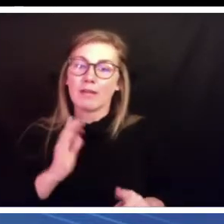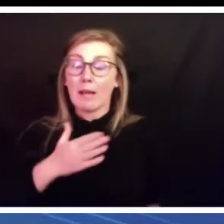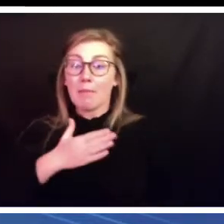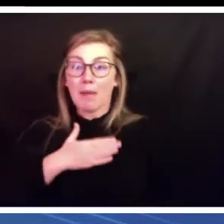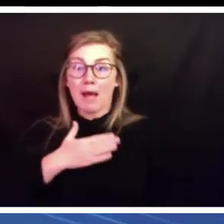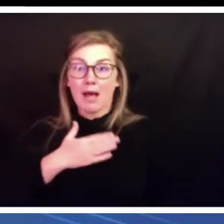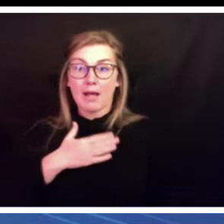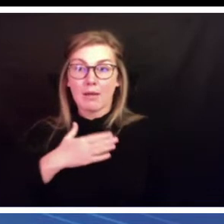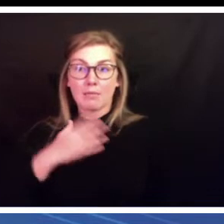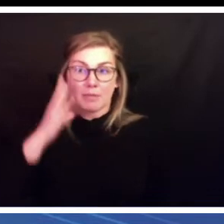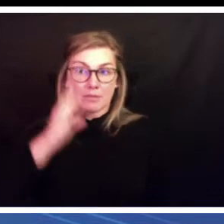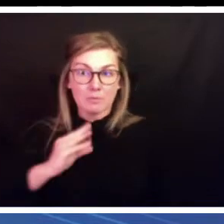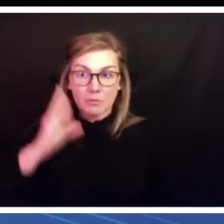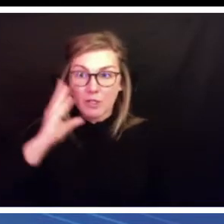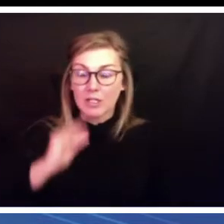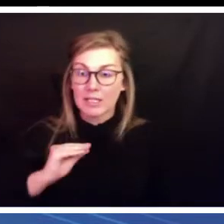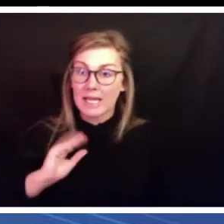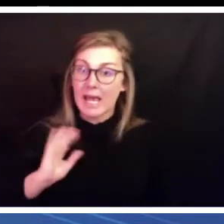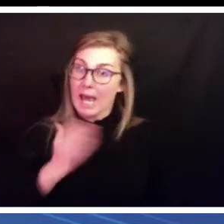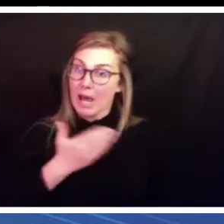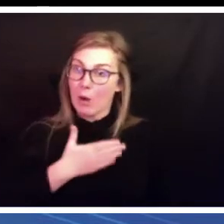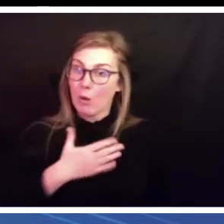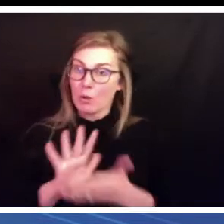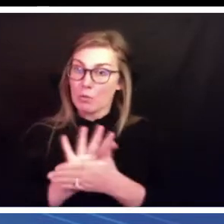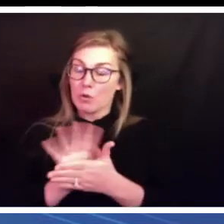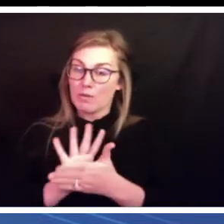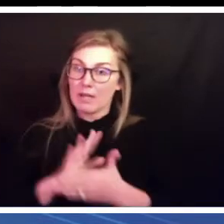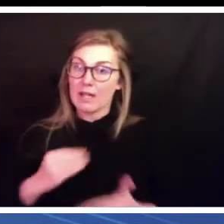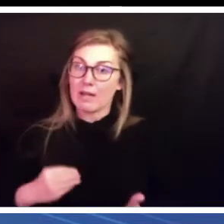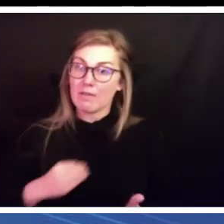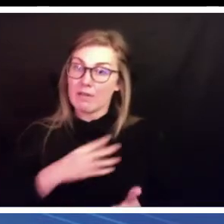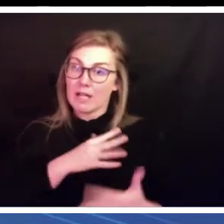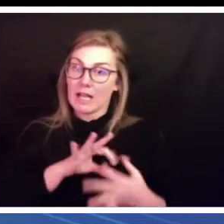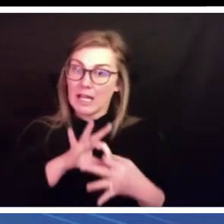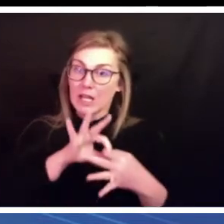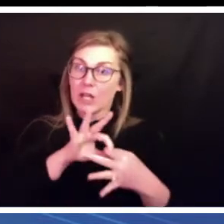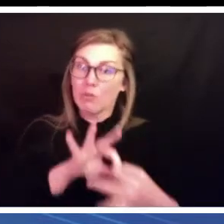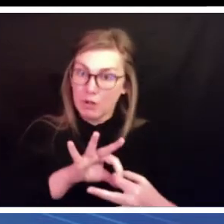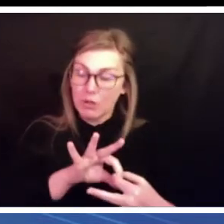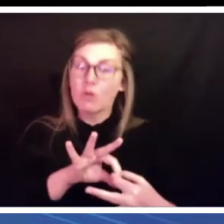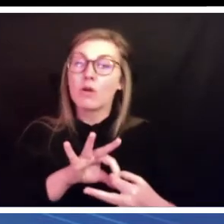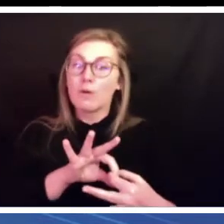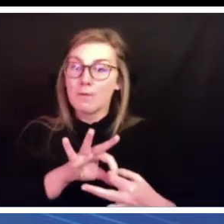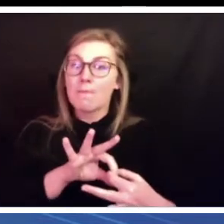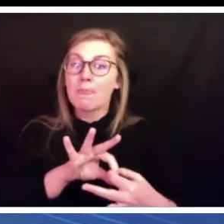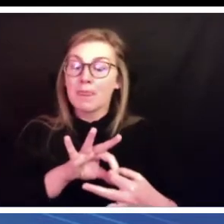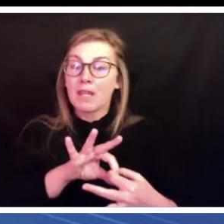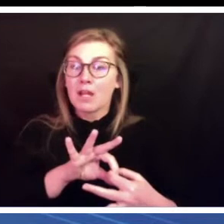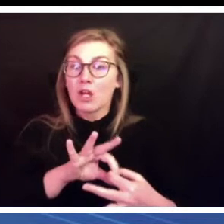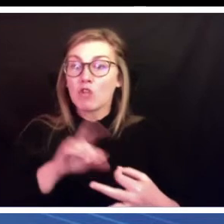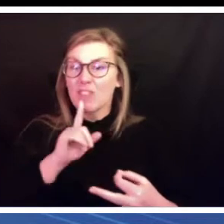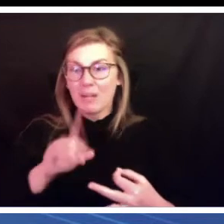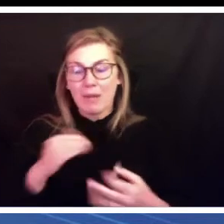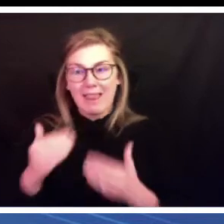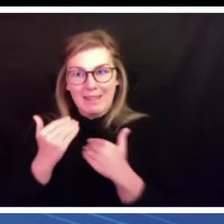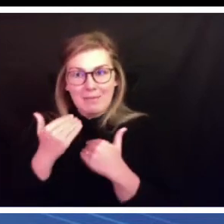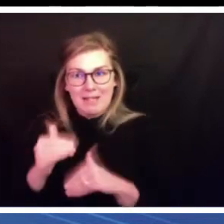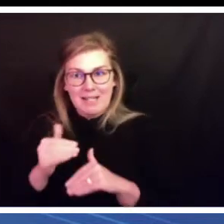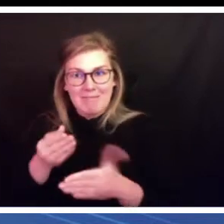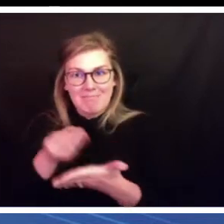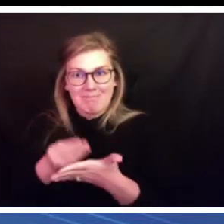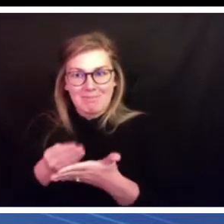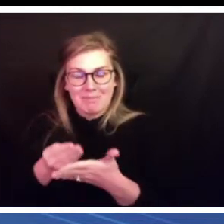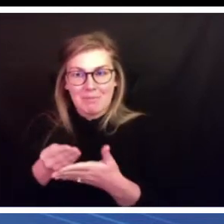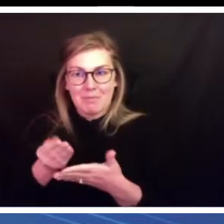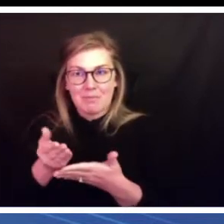easier to, to make, um, an audio description track in the sense that it's just, there's less to describe because it's a